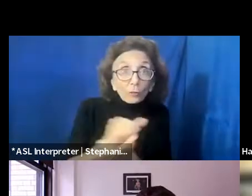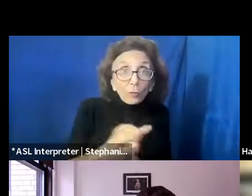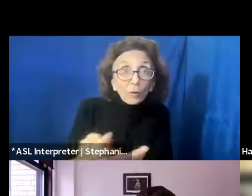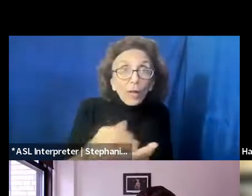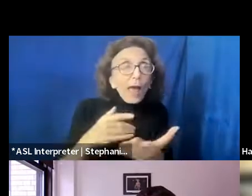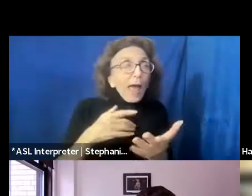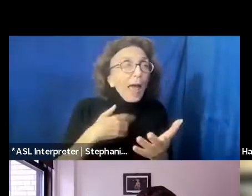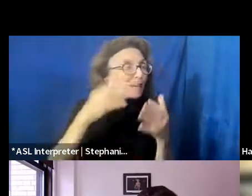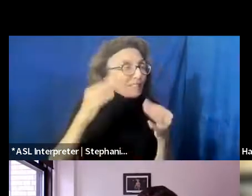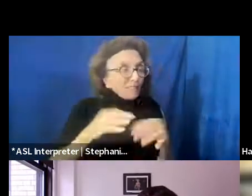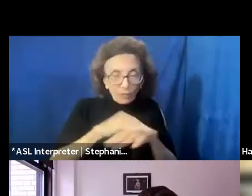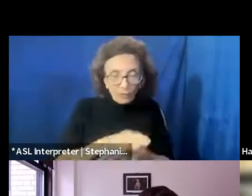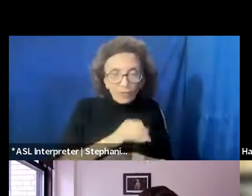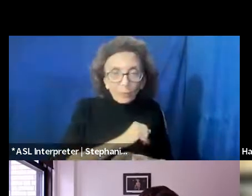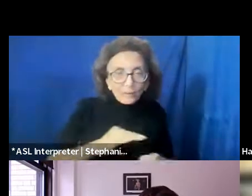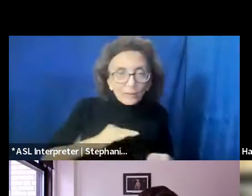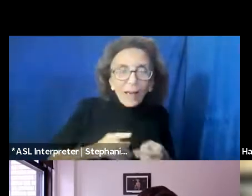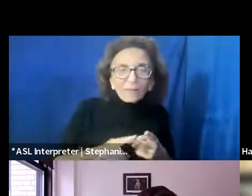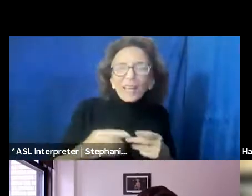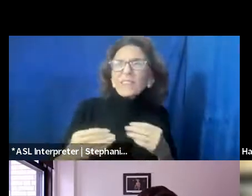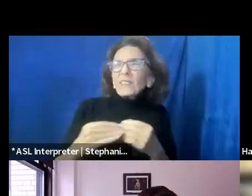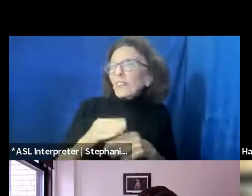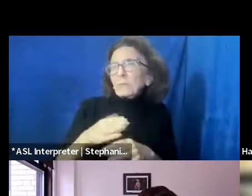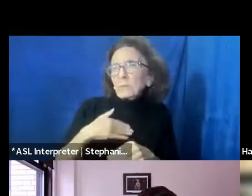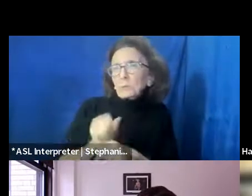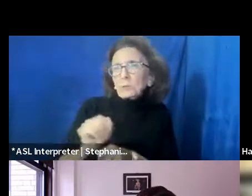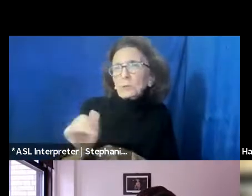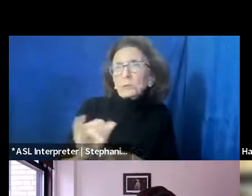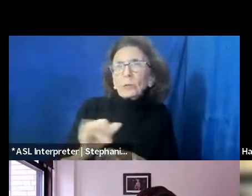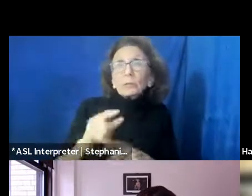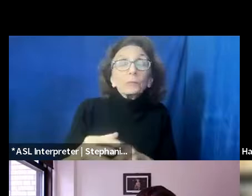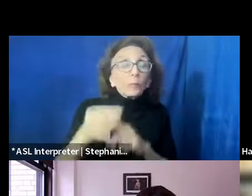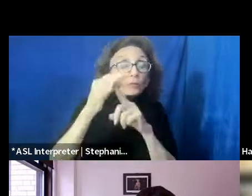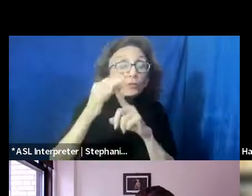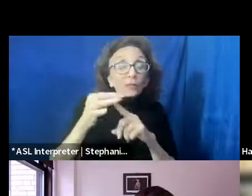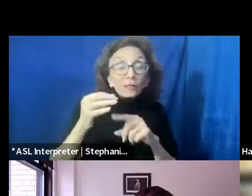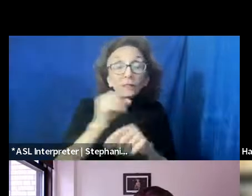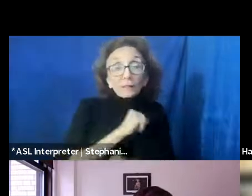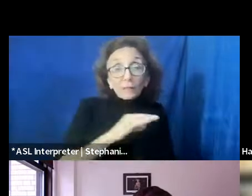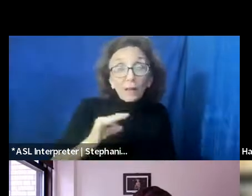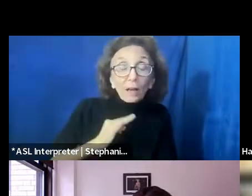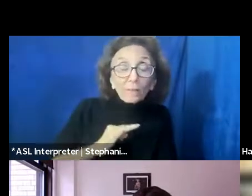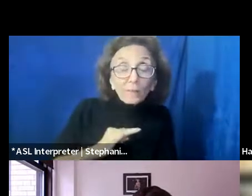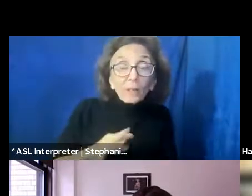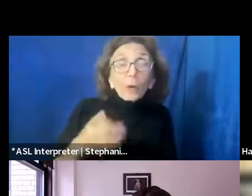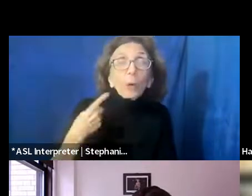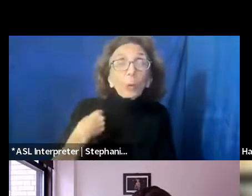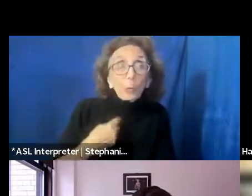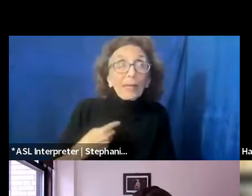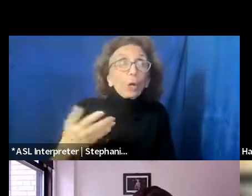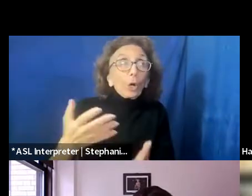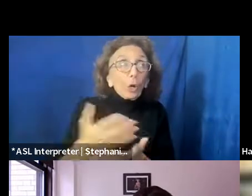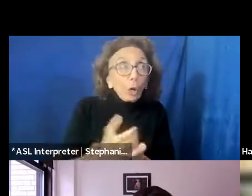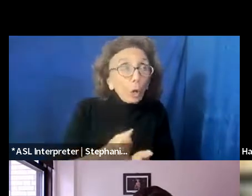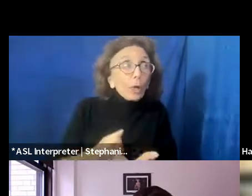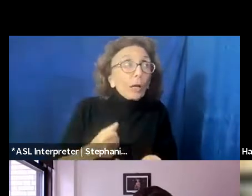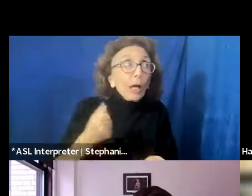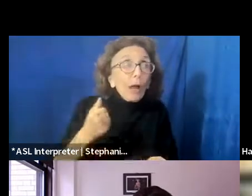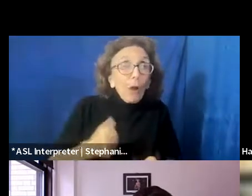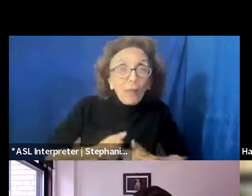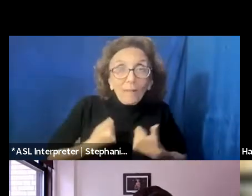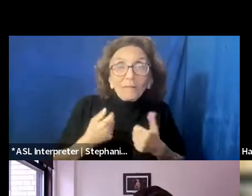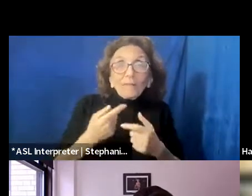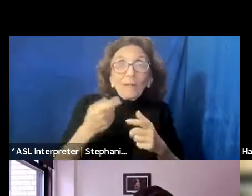staff, and also my board, but I really particularly the staff who, you know, we make our livelihoods here. And